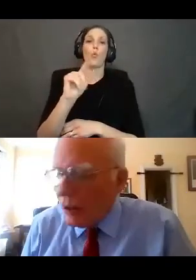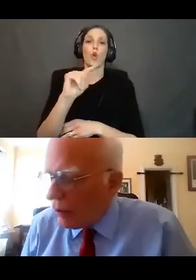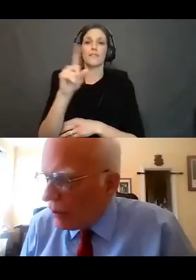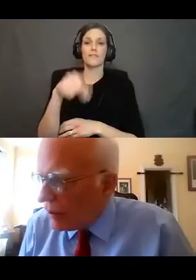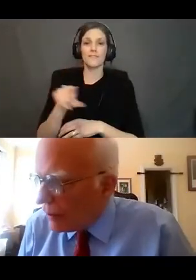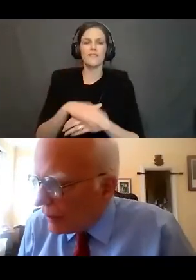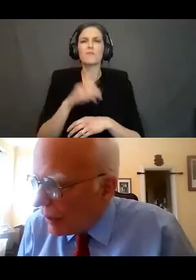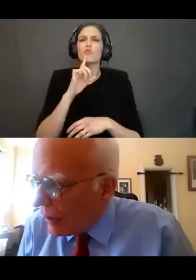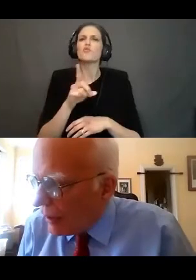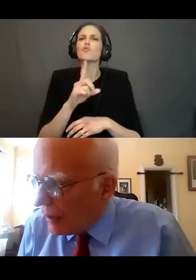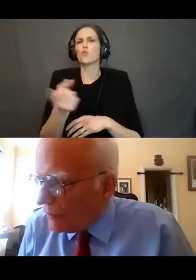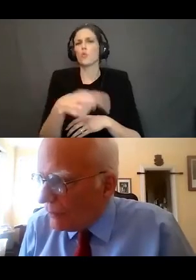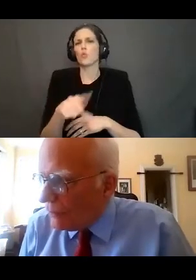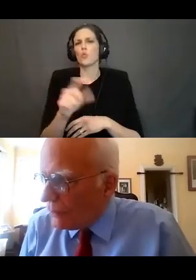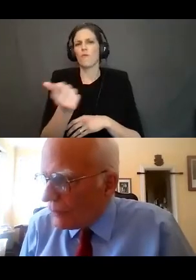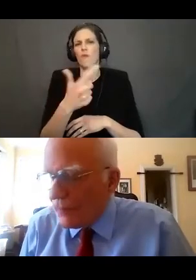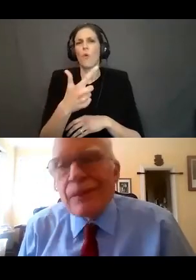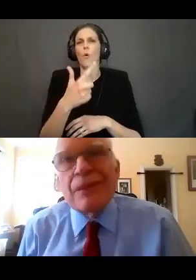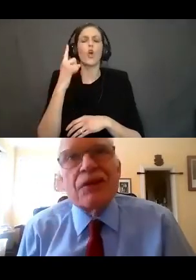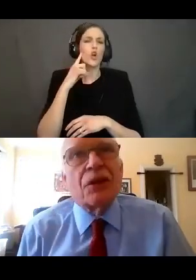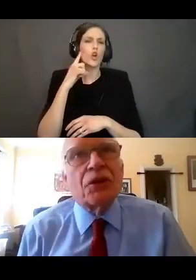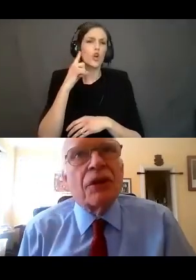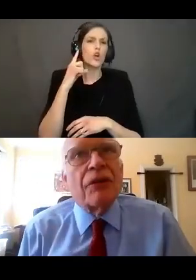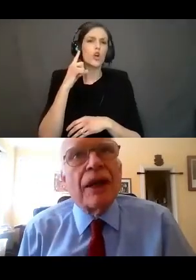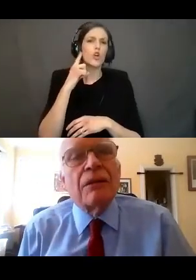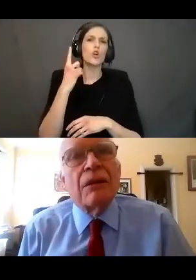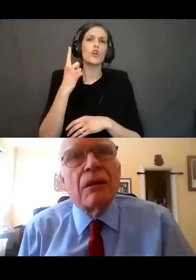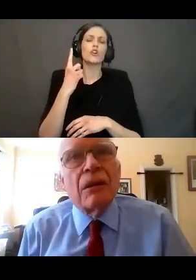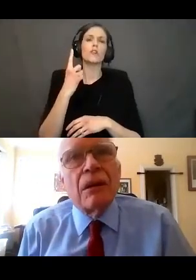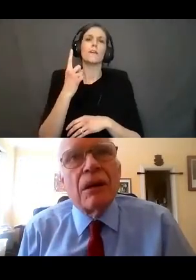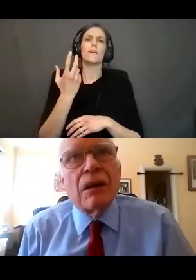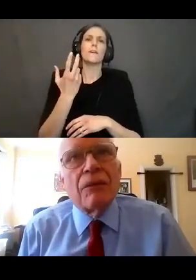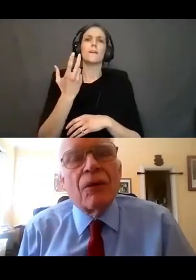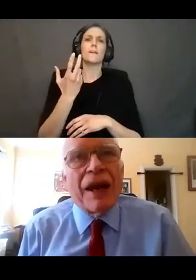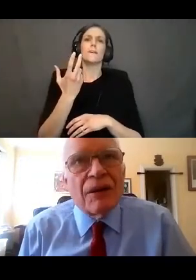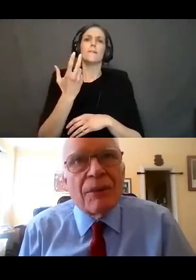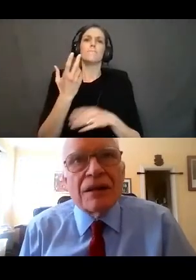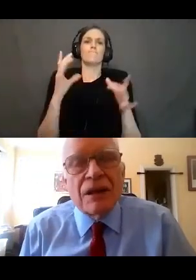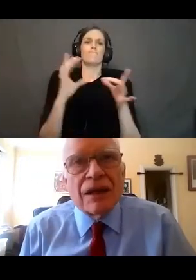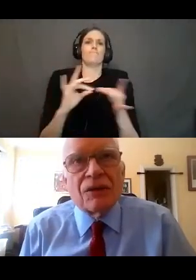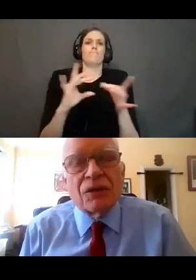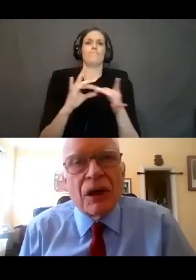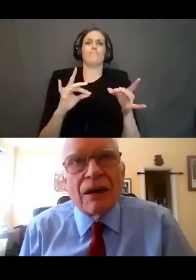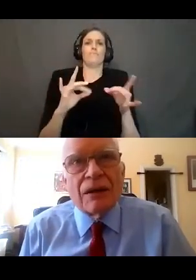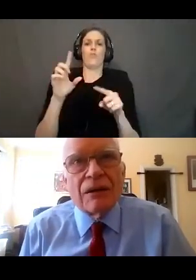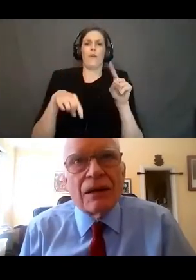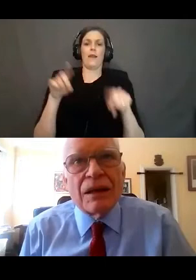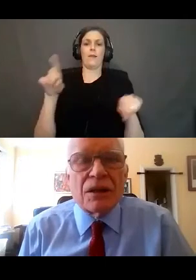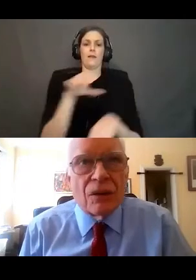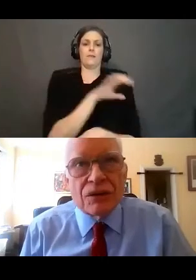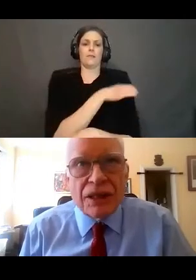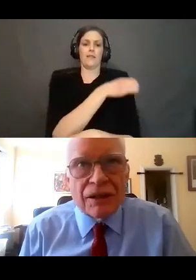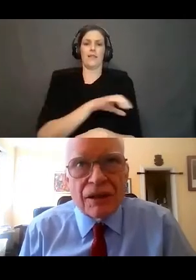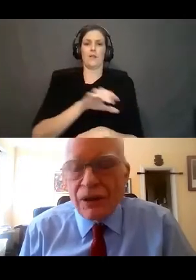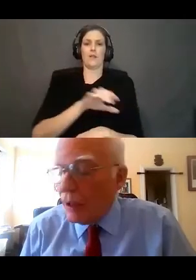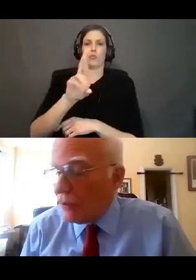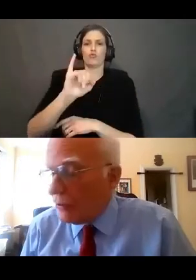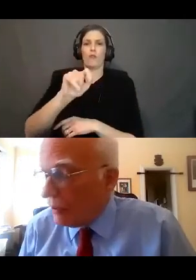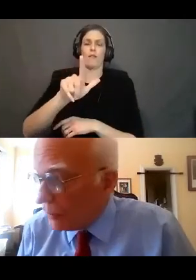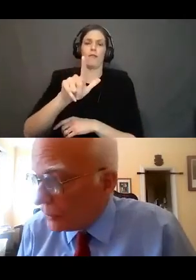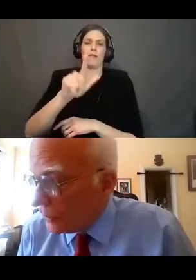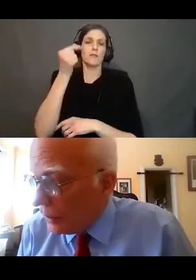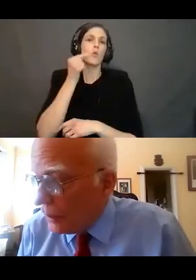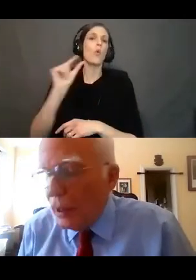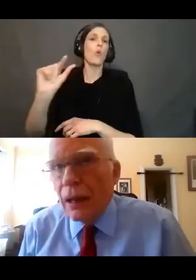sure you've all heard the assertion that the randomized clinical trial is the gold standard for